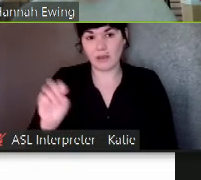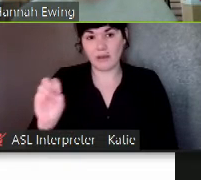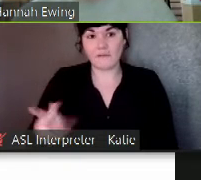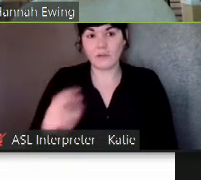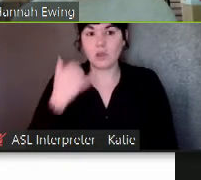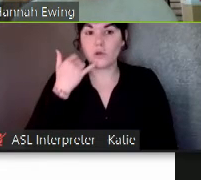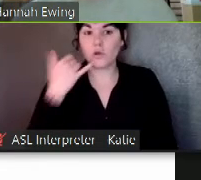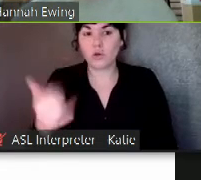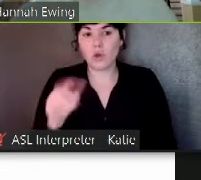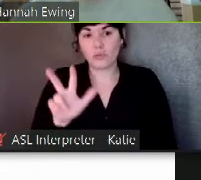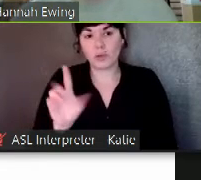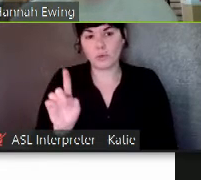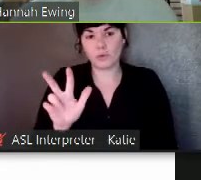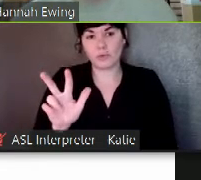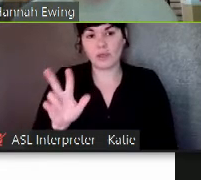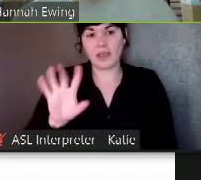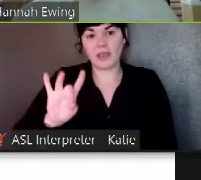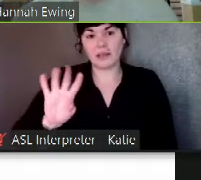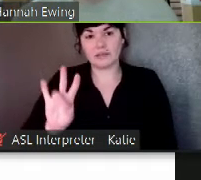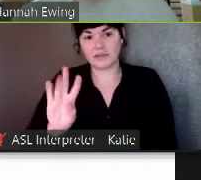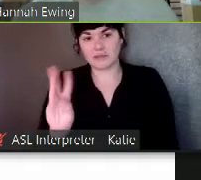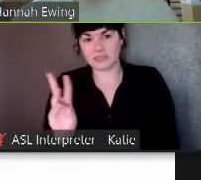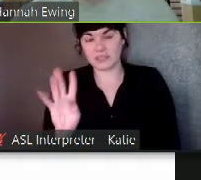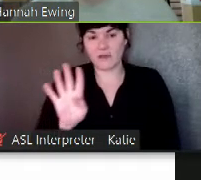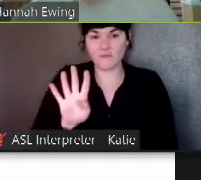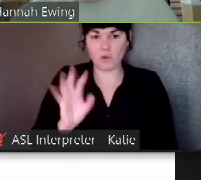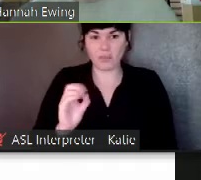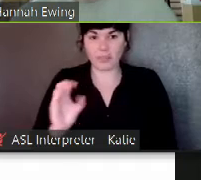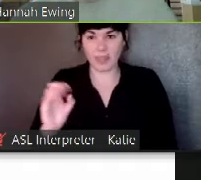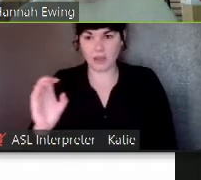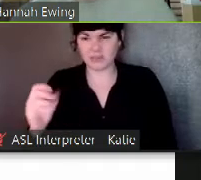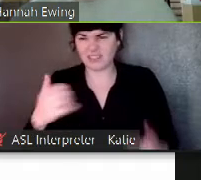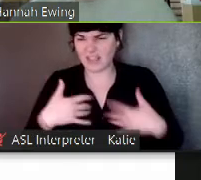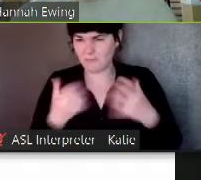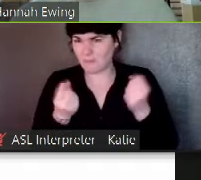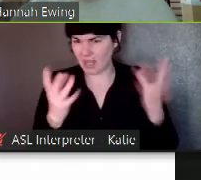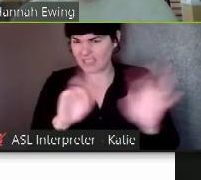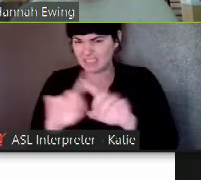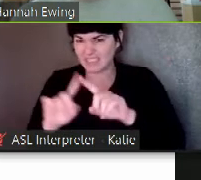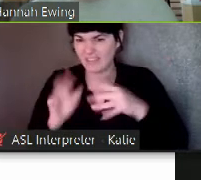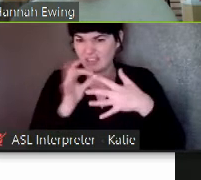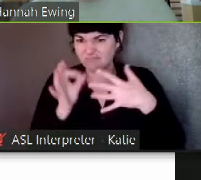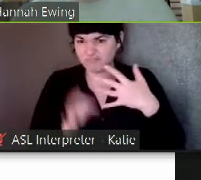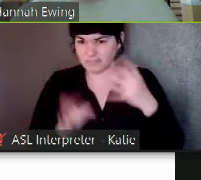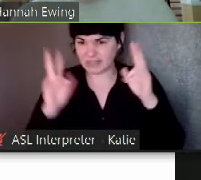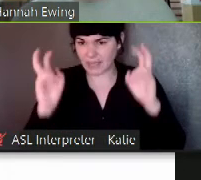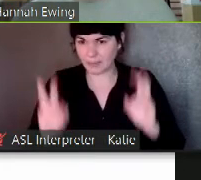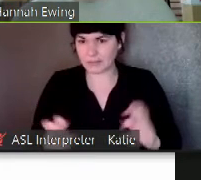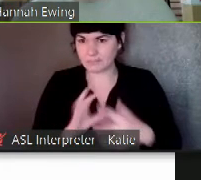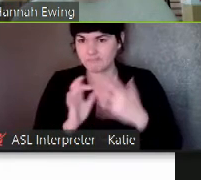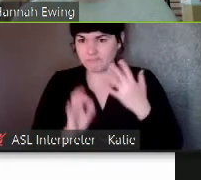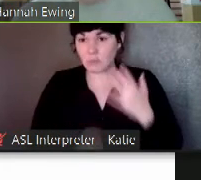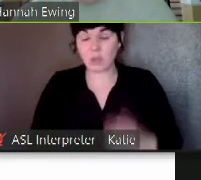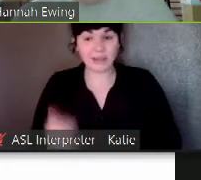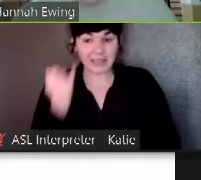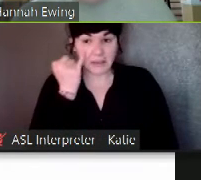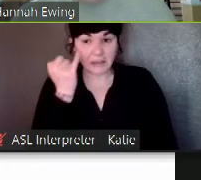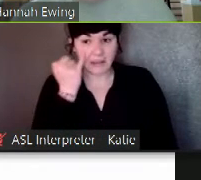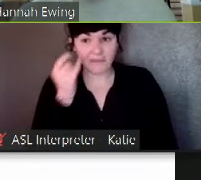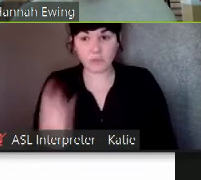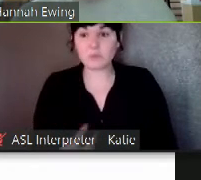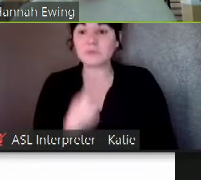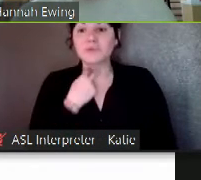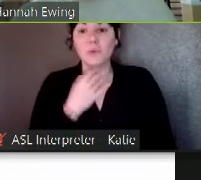-4000 for a wide variety of menus and options. And then, if you are someone who is homebound or know someone who is